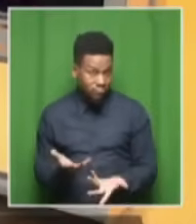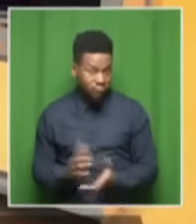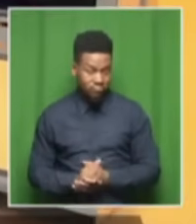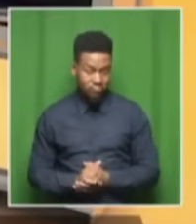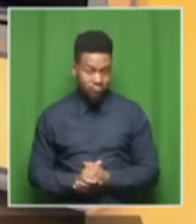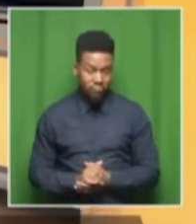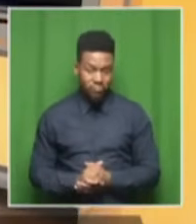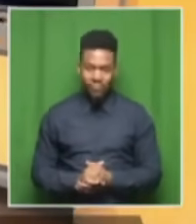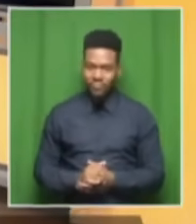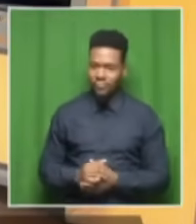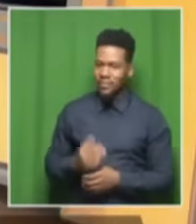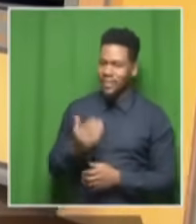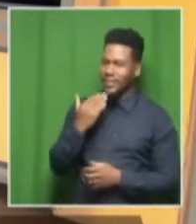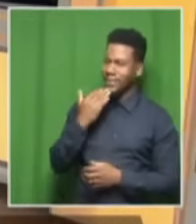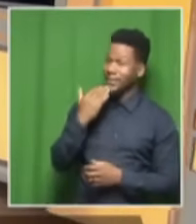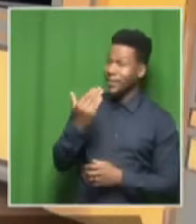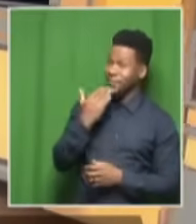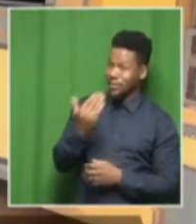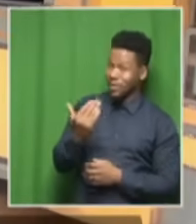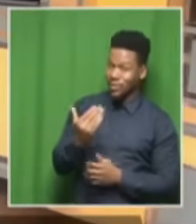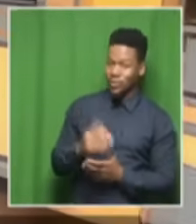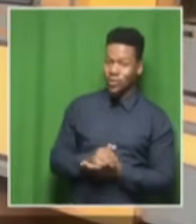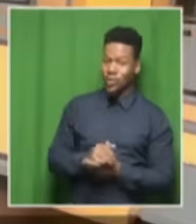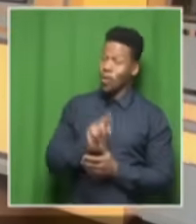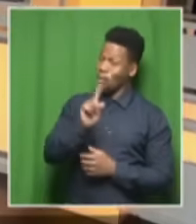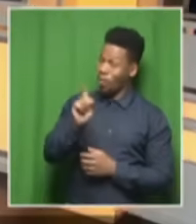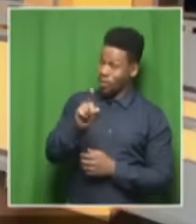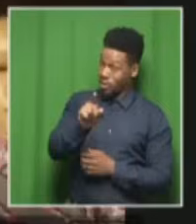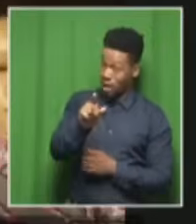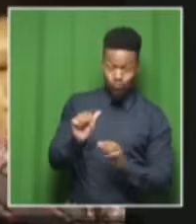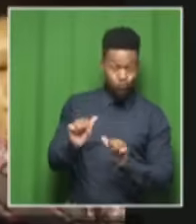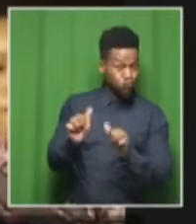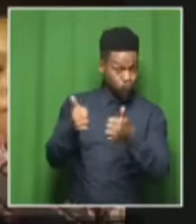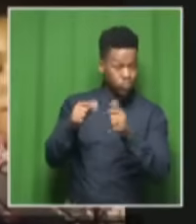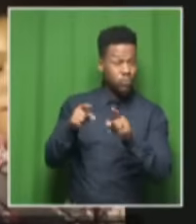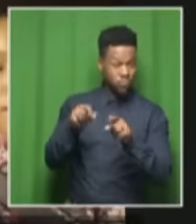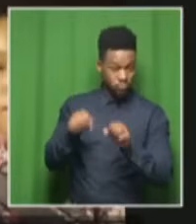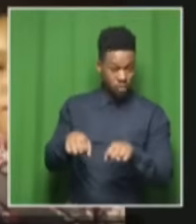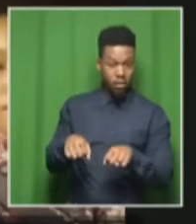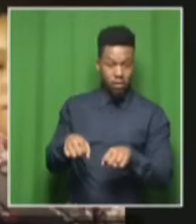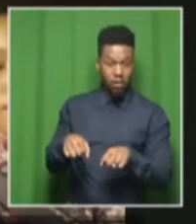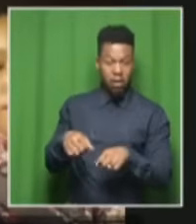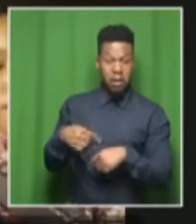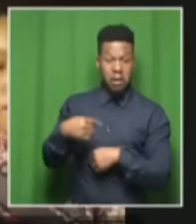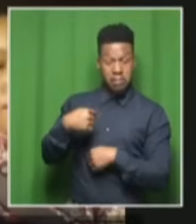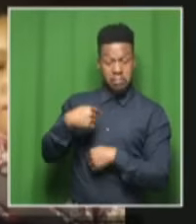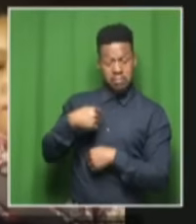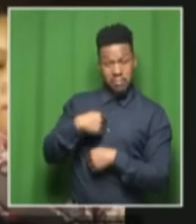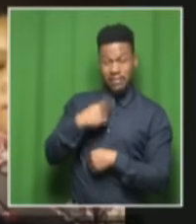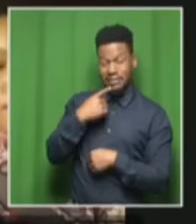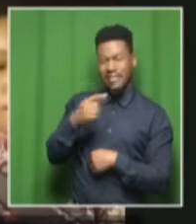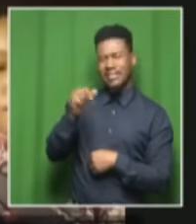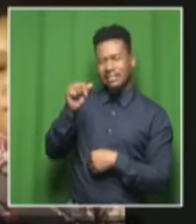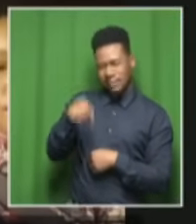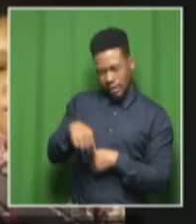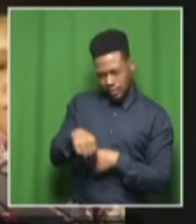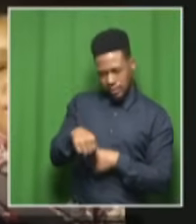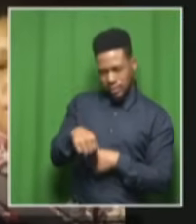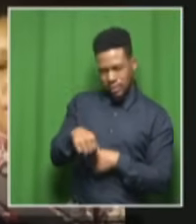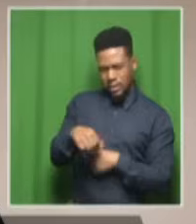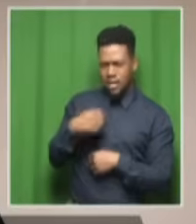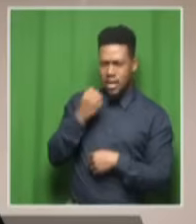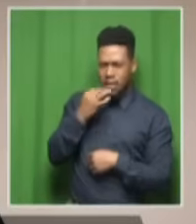Thank you, Yo. That's a very good question. I must say, Yo, there is amongst, if